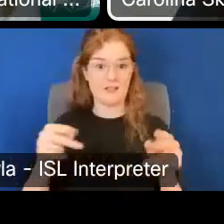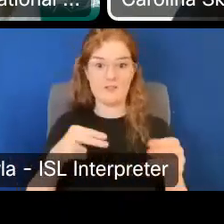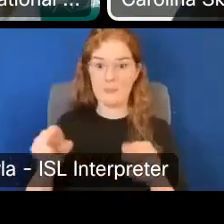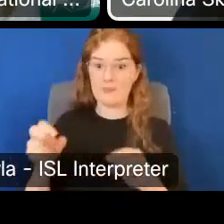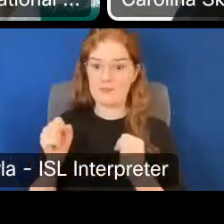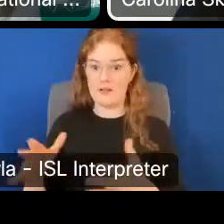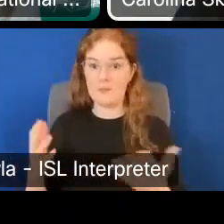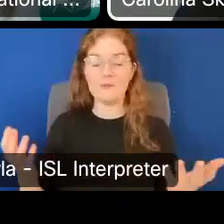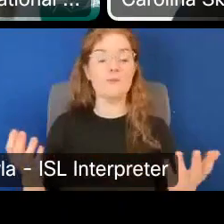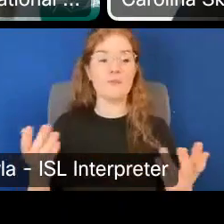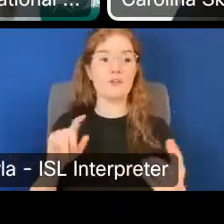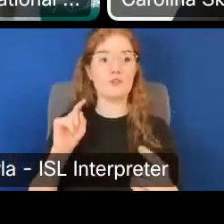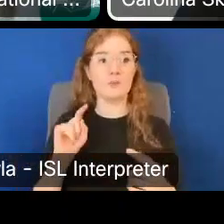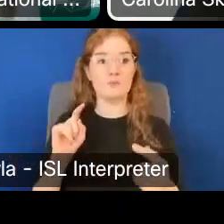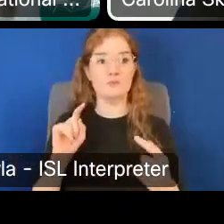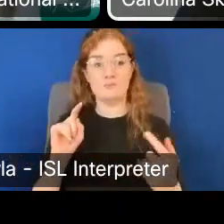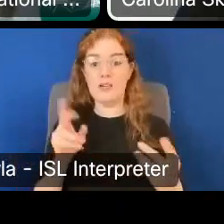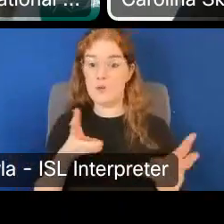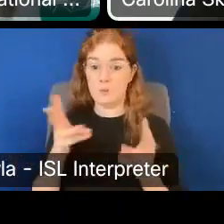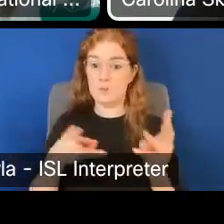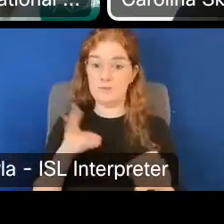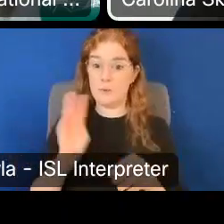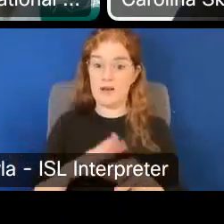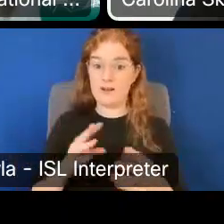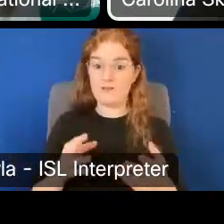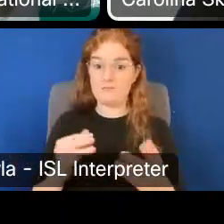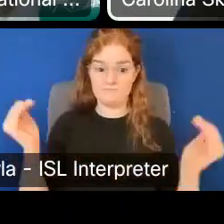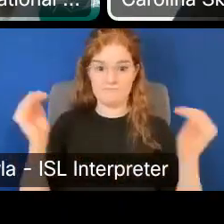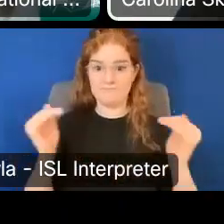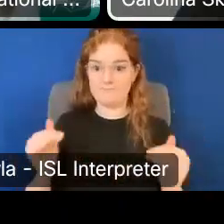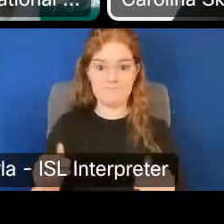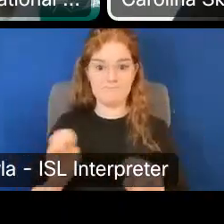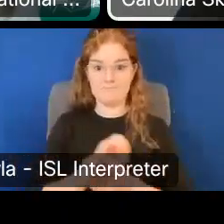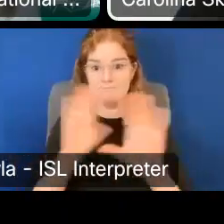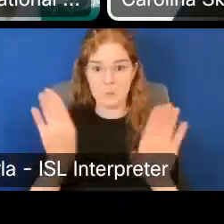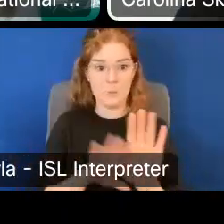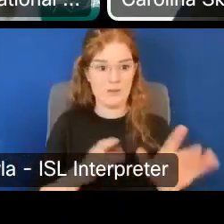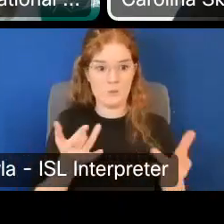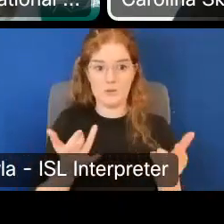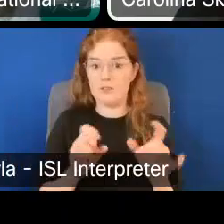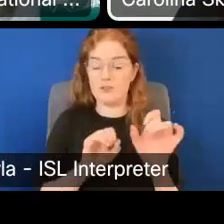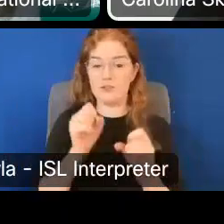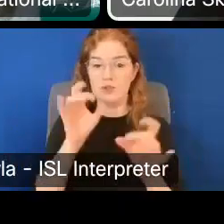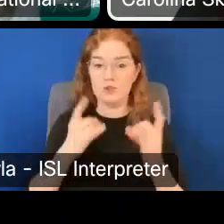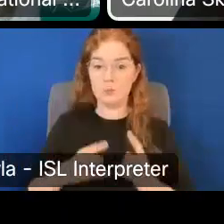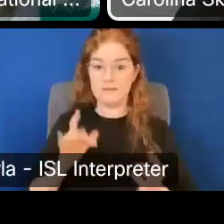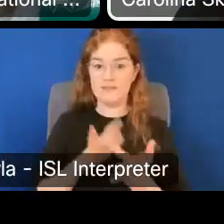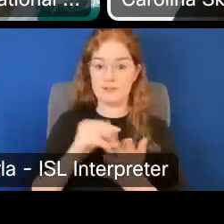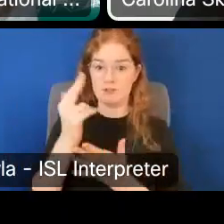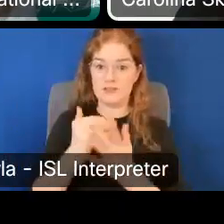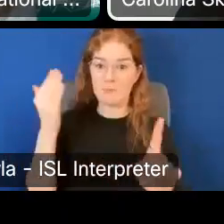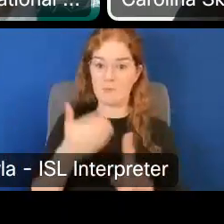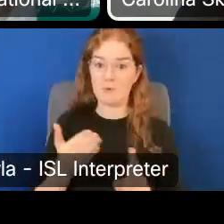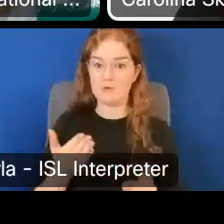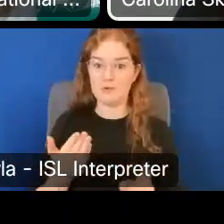to. So it works really well and aligns with the service human-centered design approach.